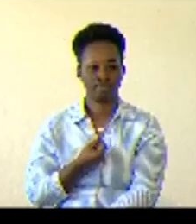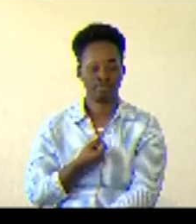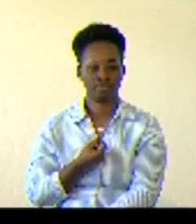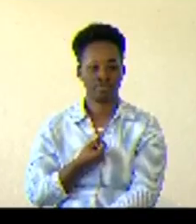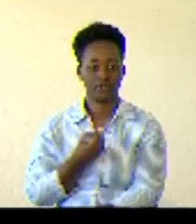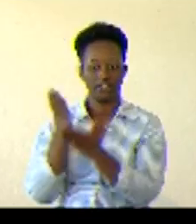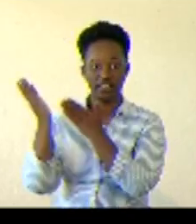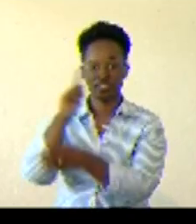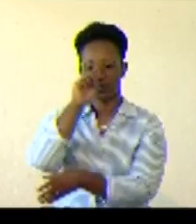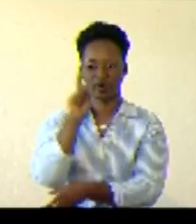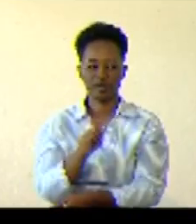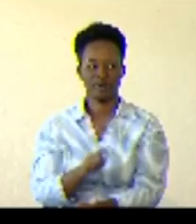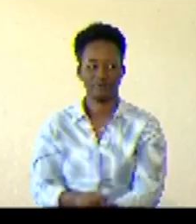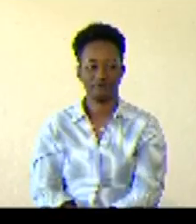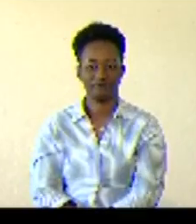this question,